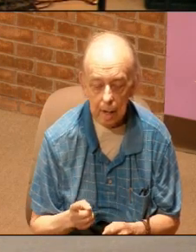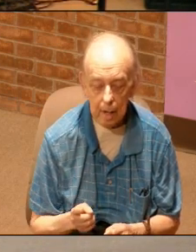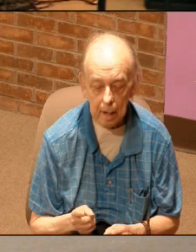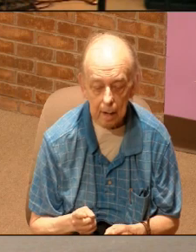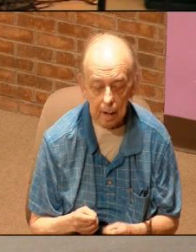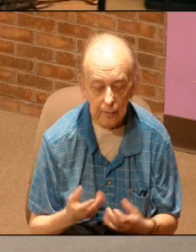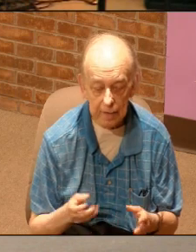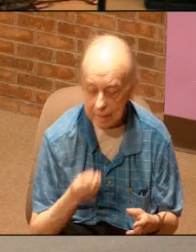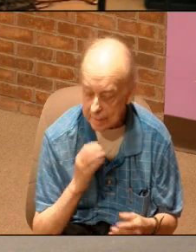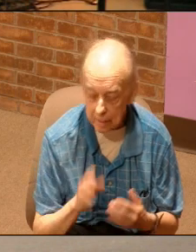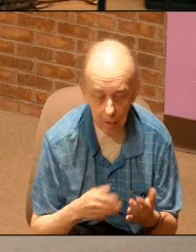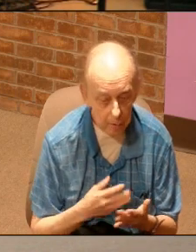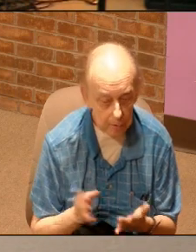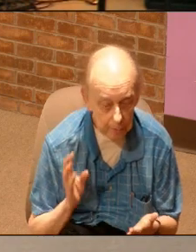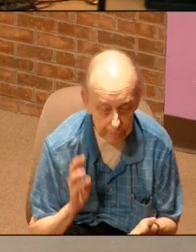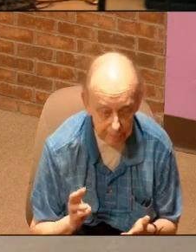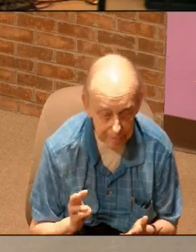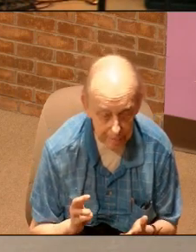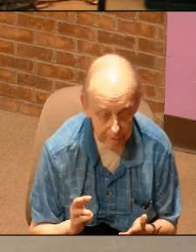in the parking lot.